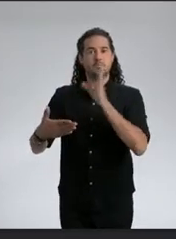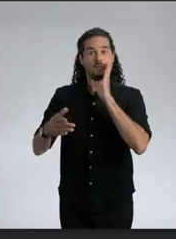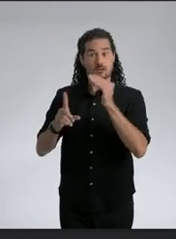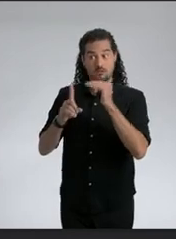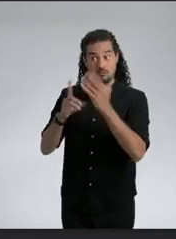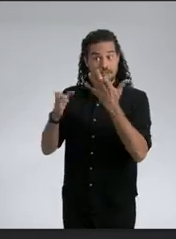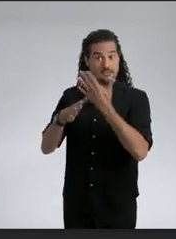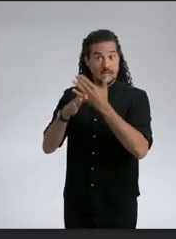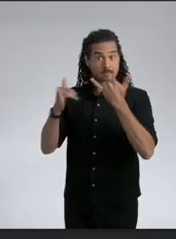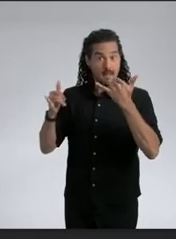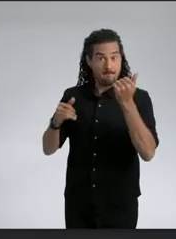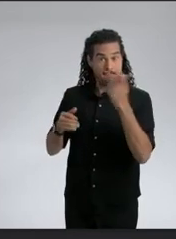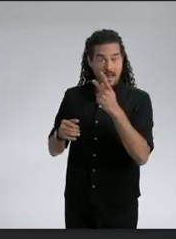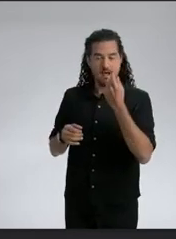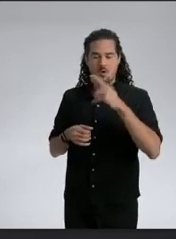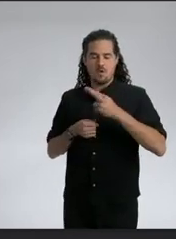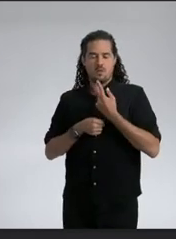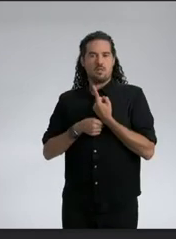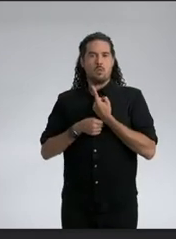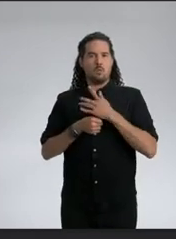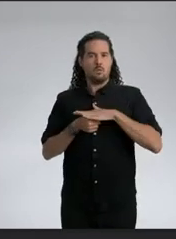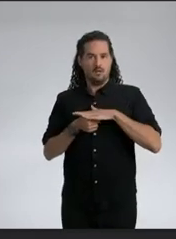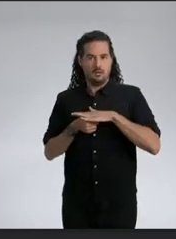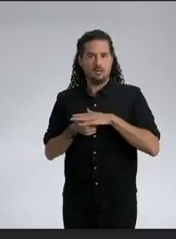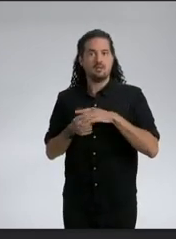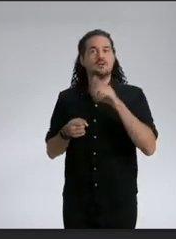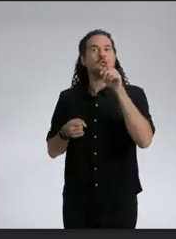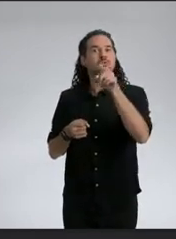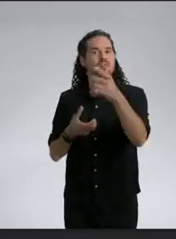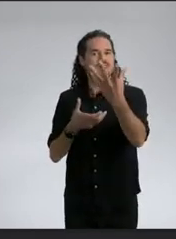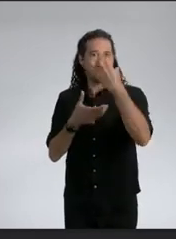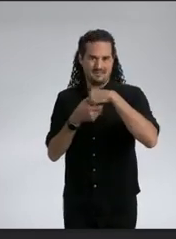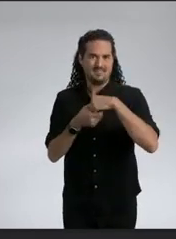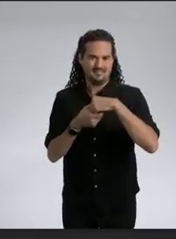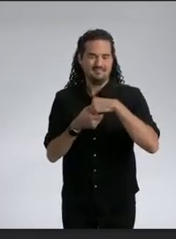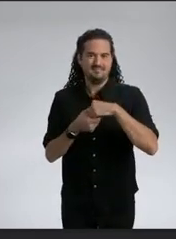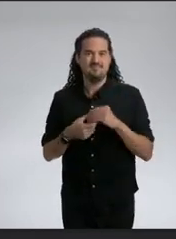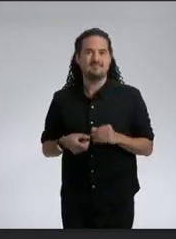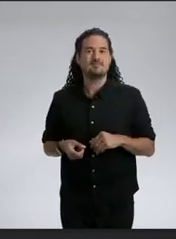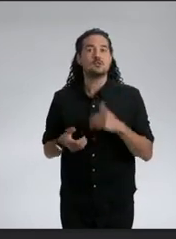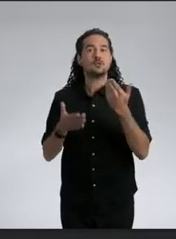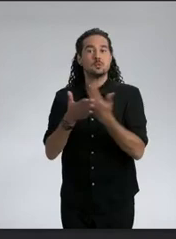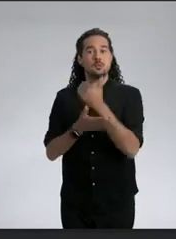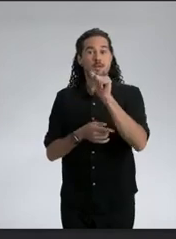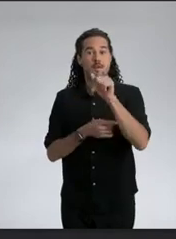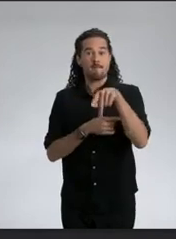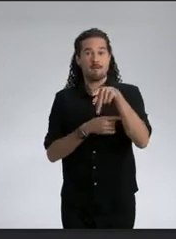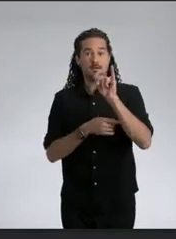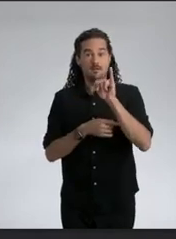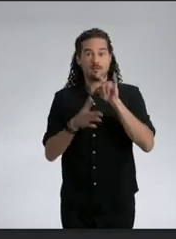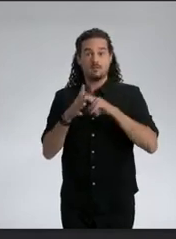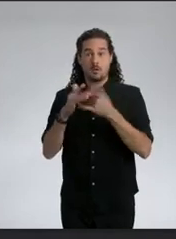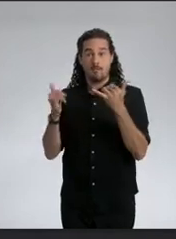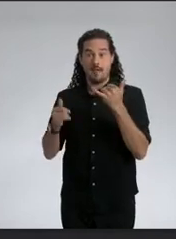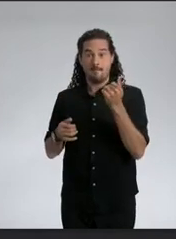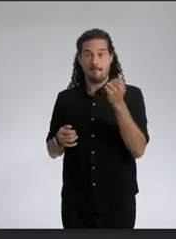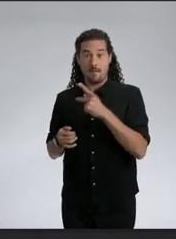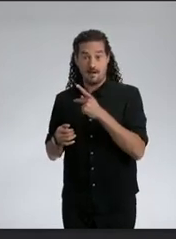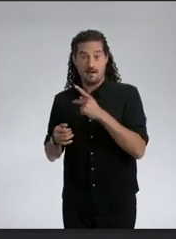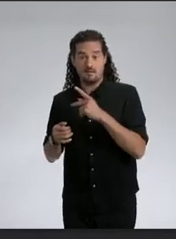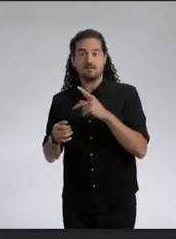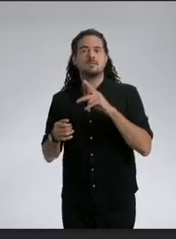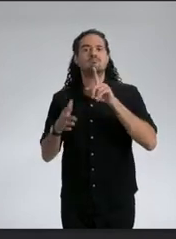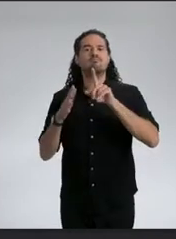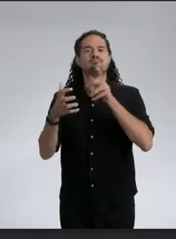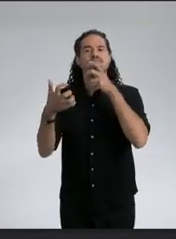locally instead. This is where you come in. We're offering new APIs to start playback that are designed to fit right into your app's existing video